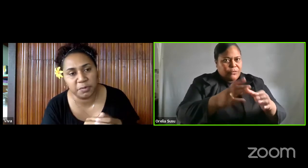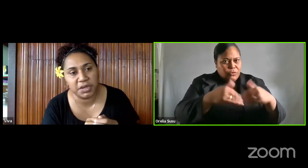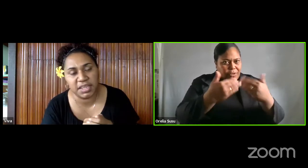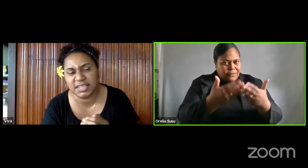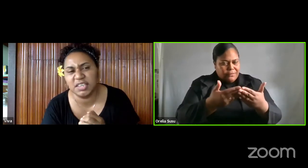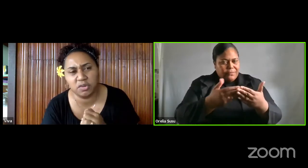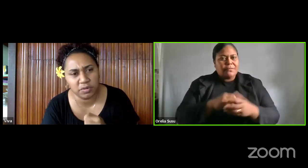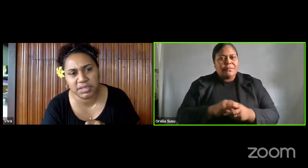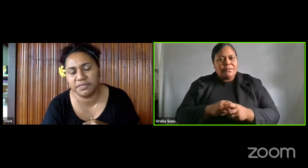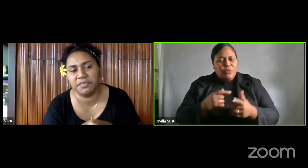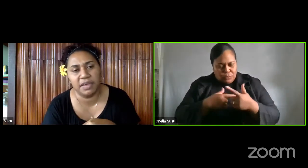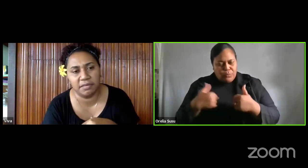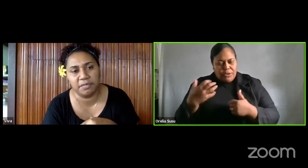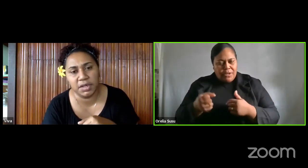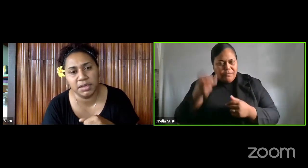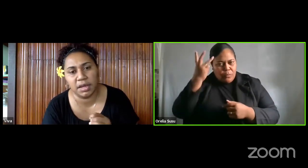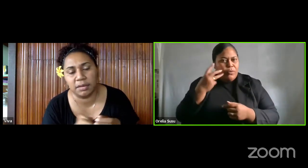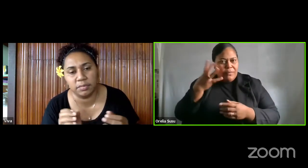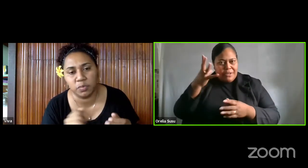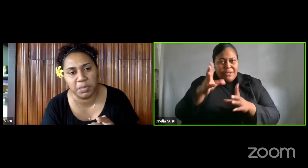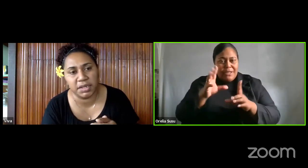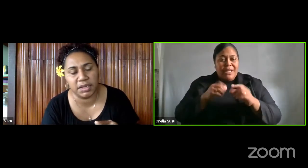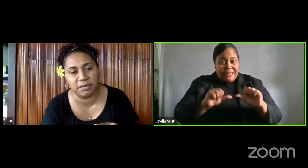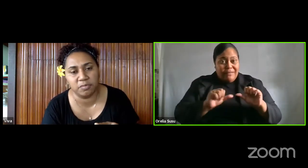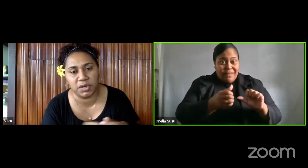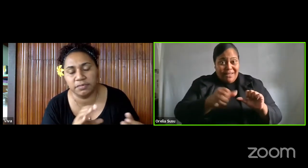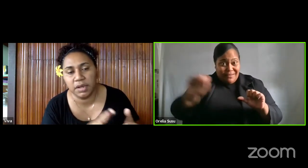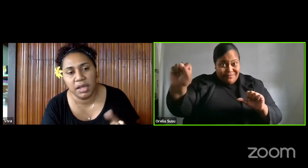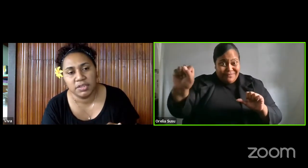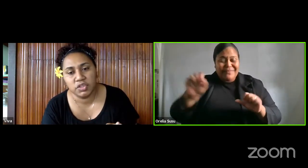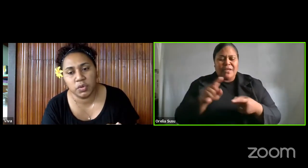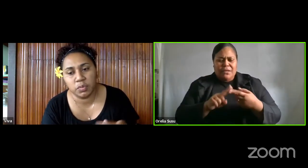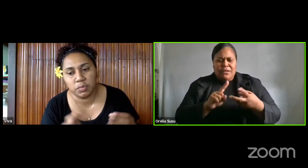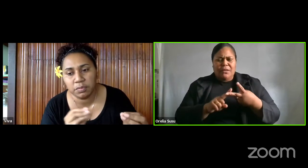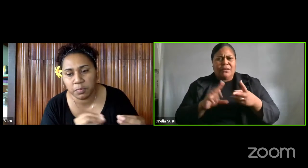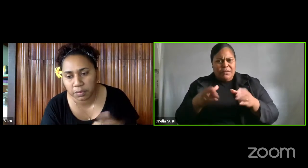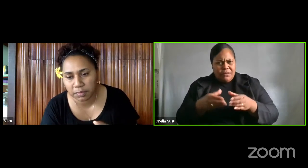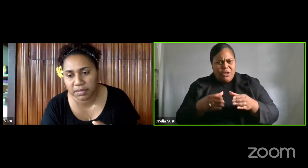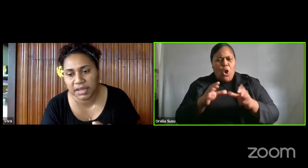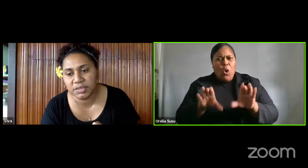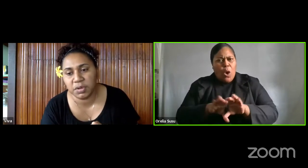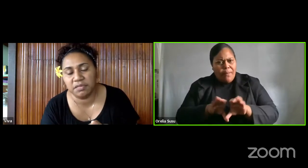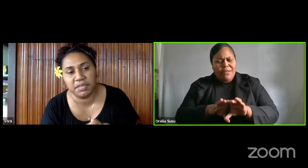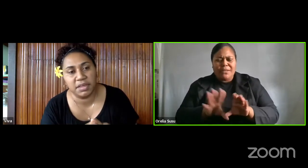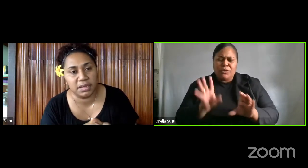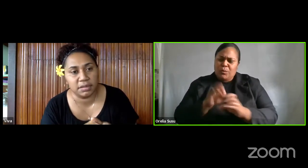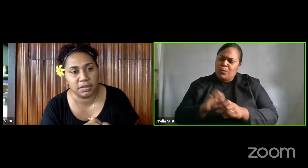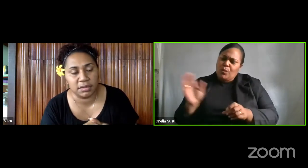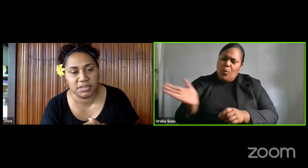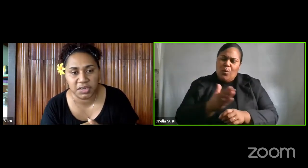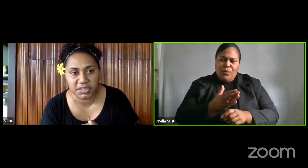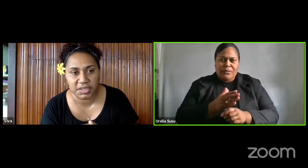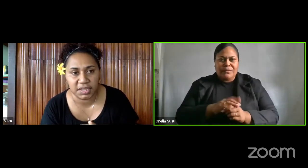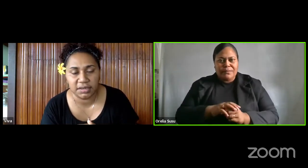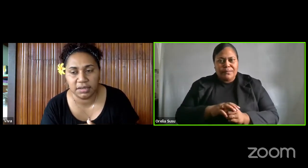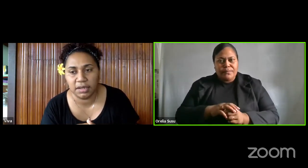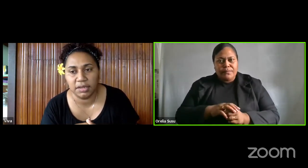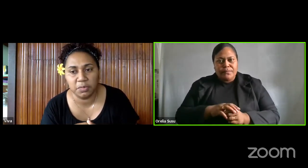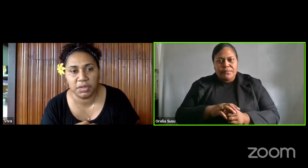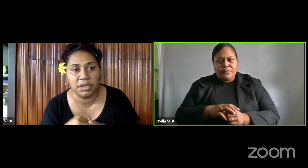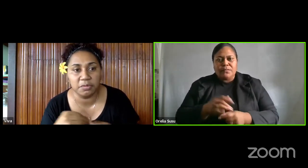the network that is inclusive of everyone, woman and everyone. So that is one of the strategy